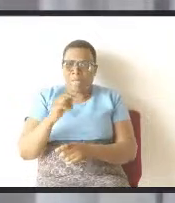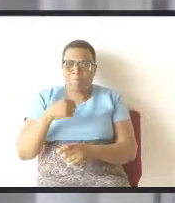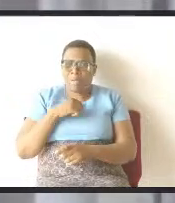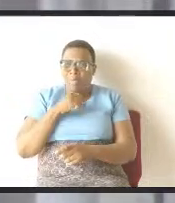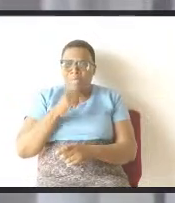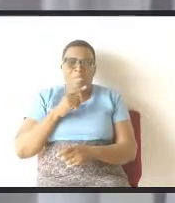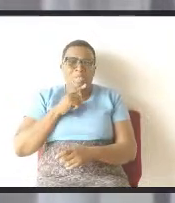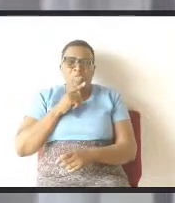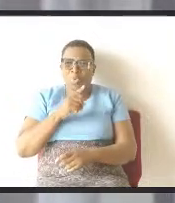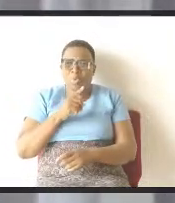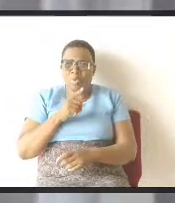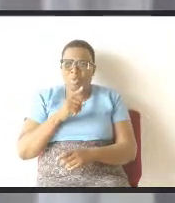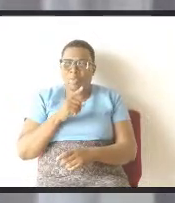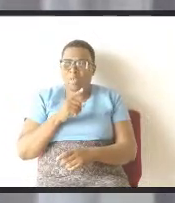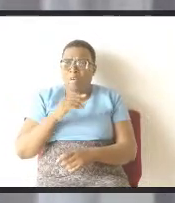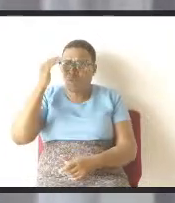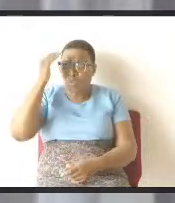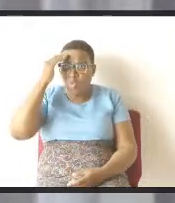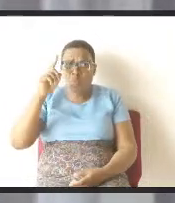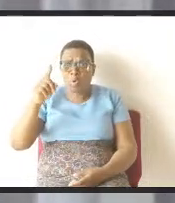have to know where you're going.